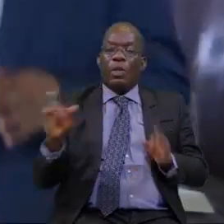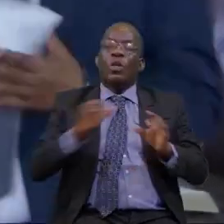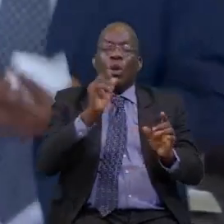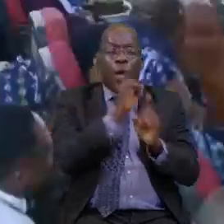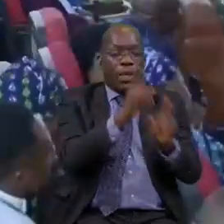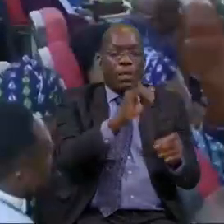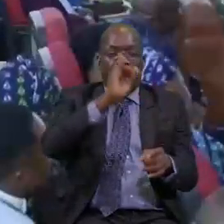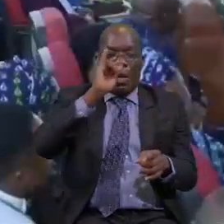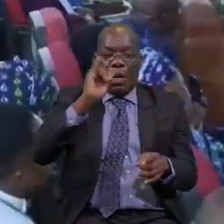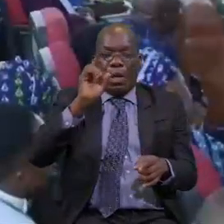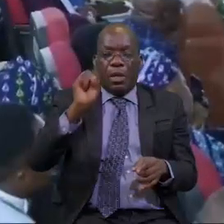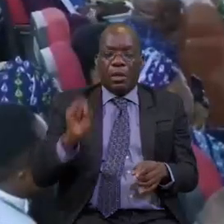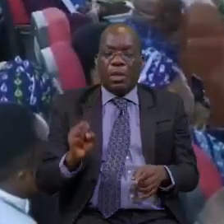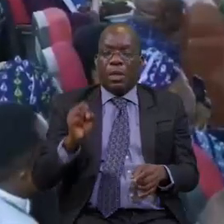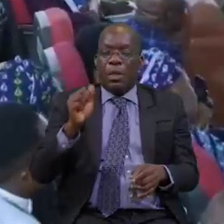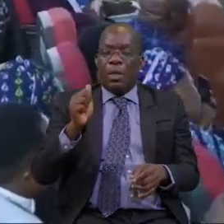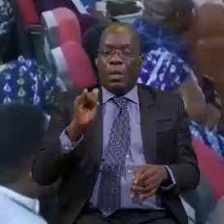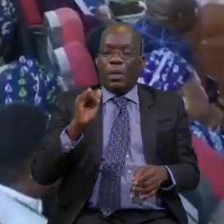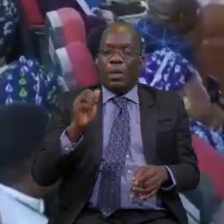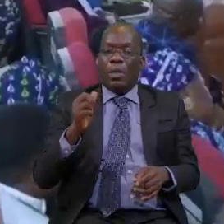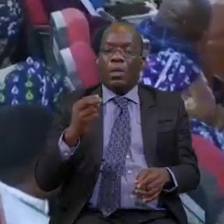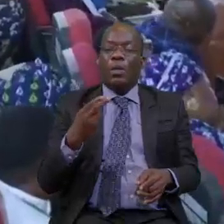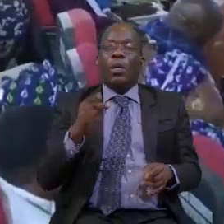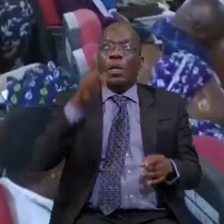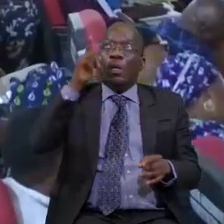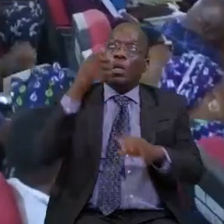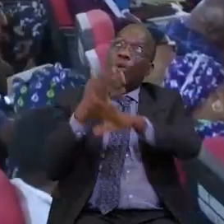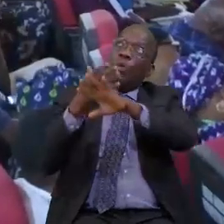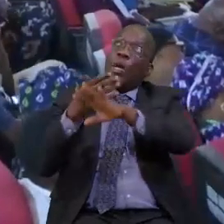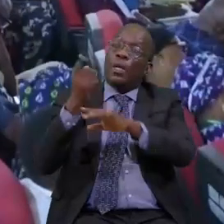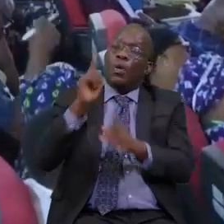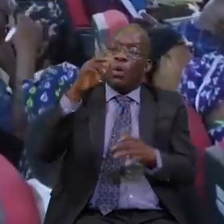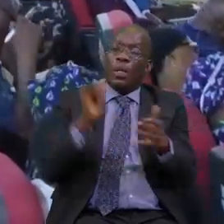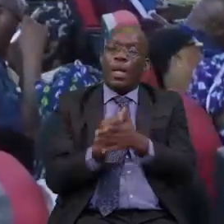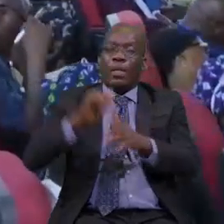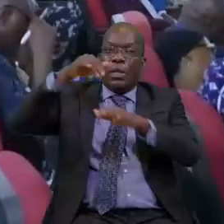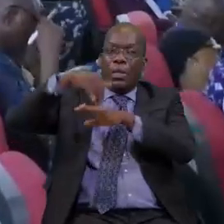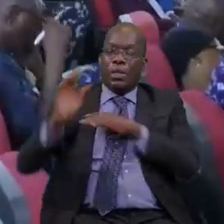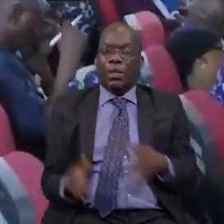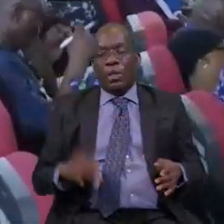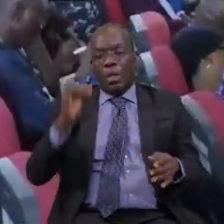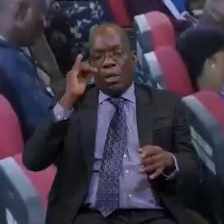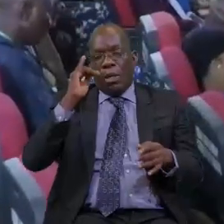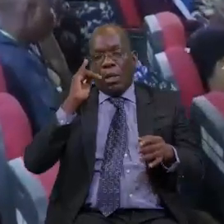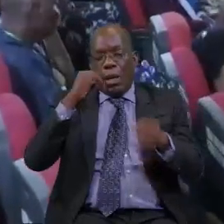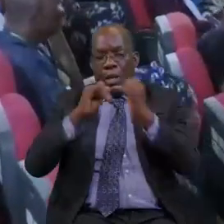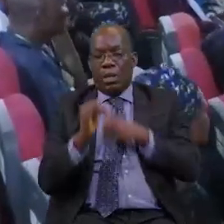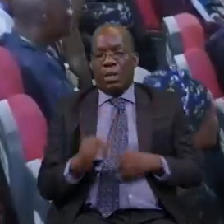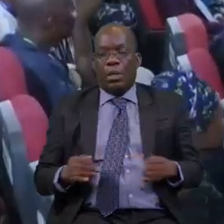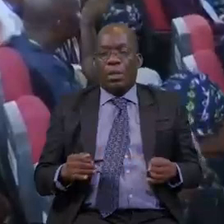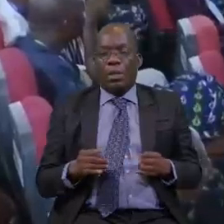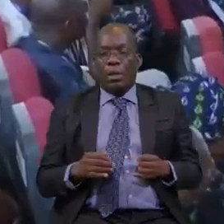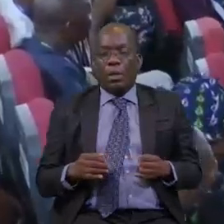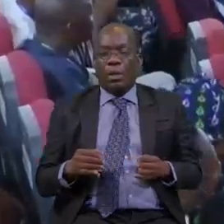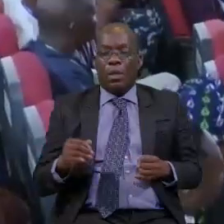He appealed to the one that sent Isaiah. In paraphrasing